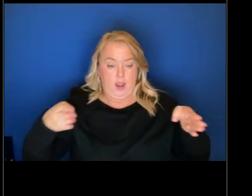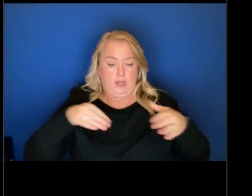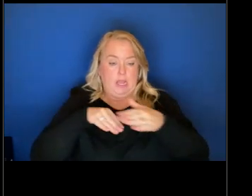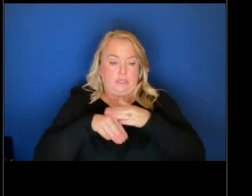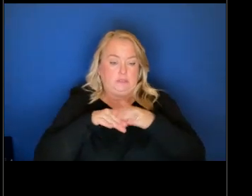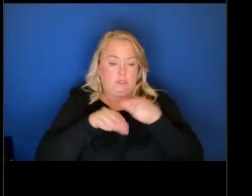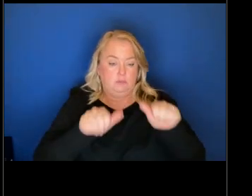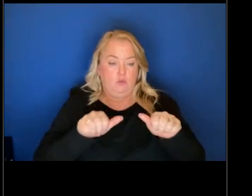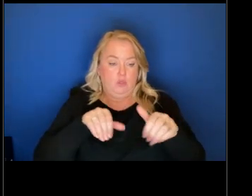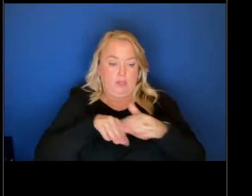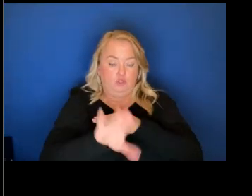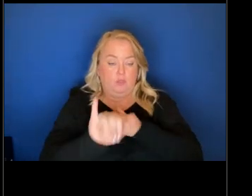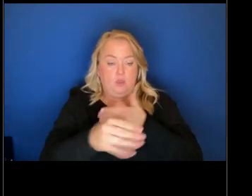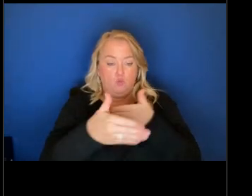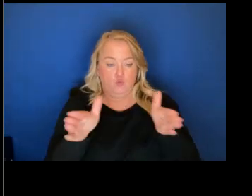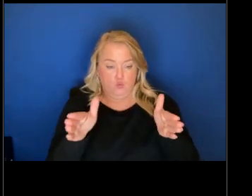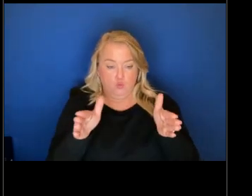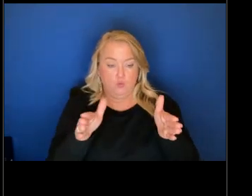the room,